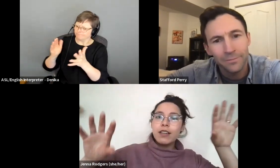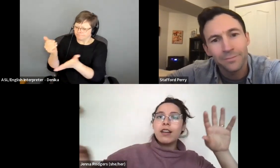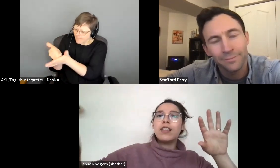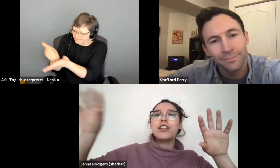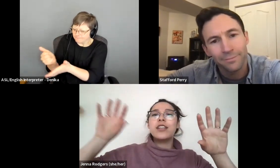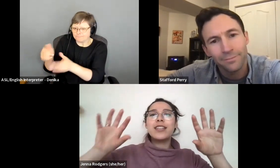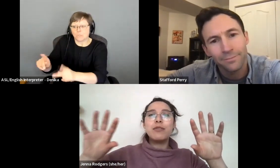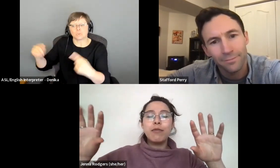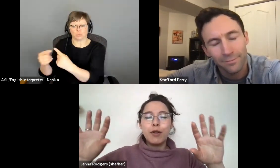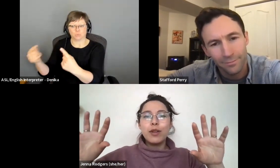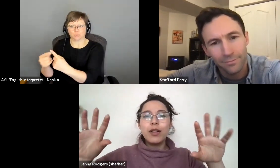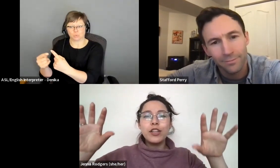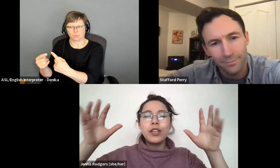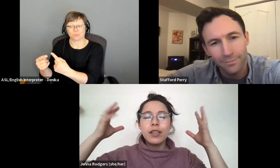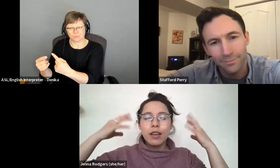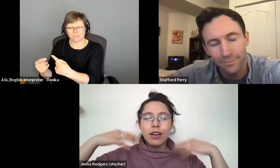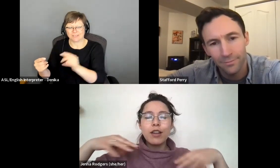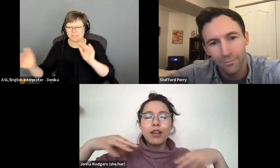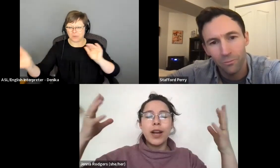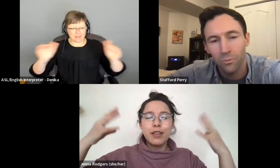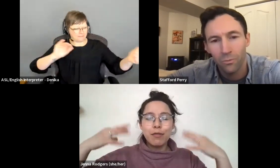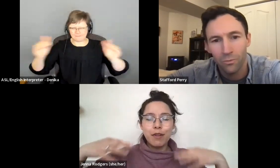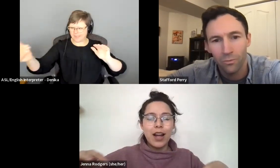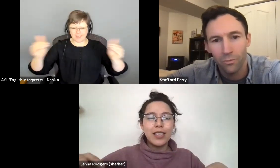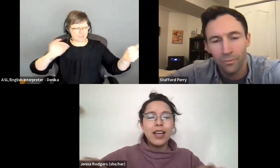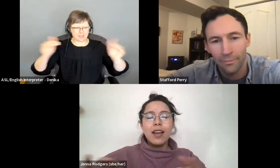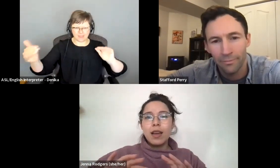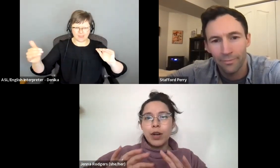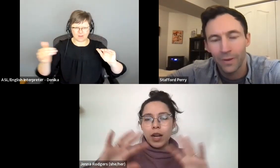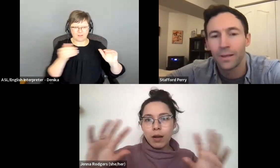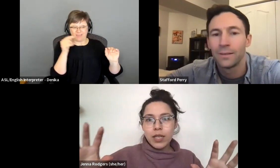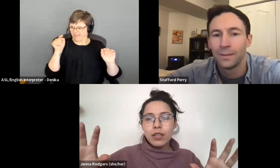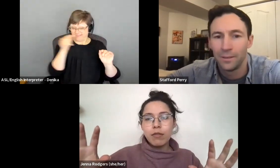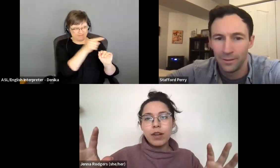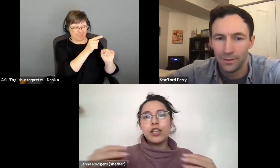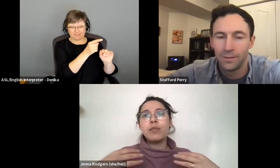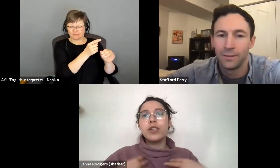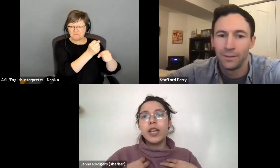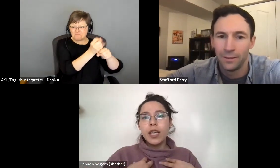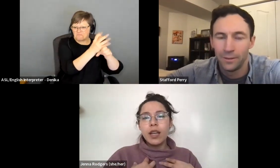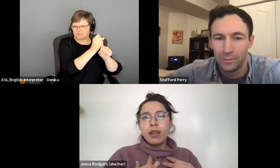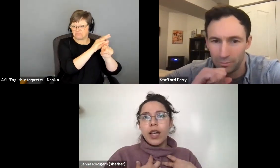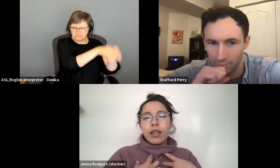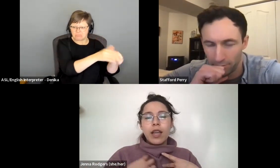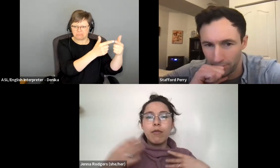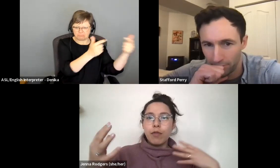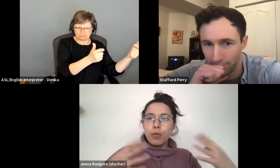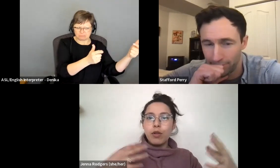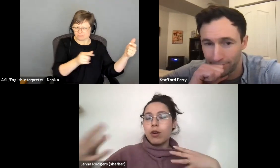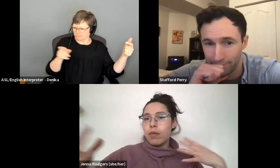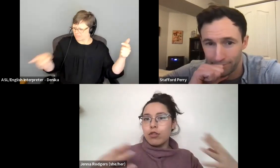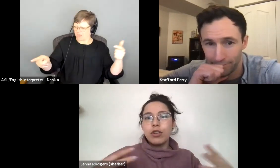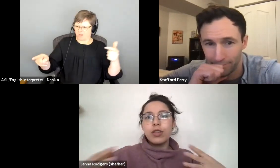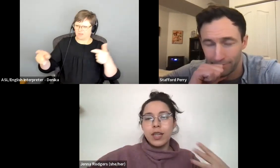a physical collision next to a verbal collision is a good reminder for us that when it comes to intervention, particularly in like